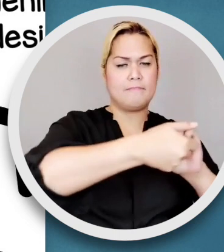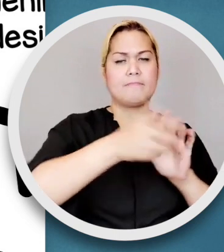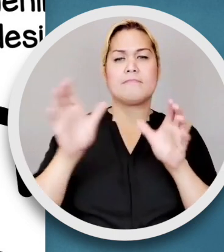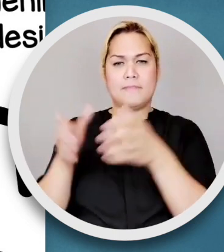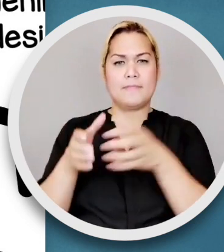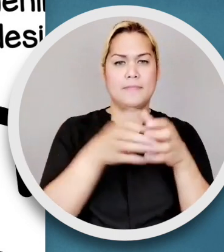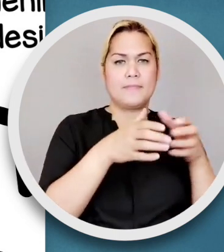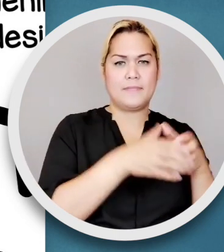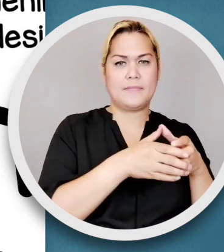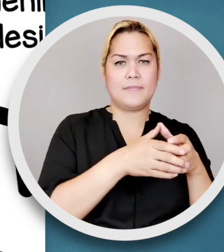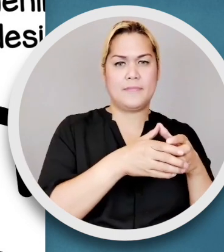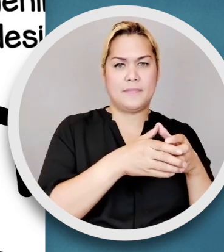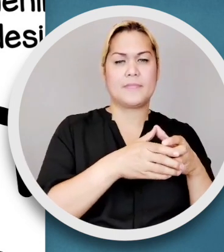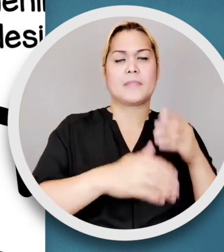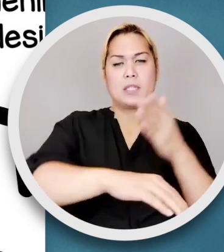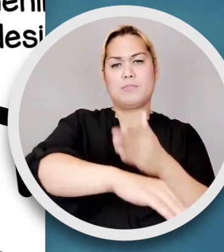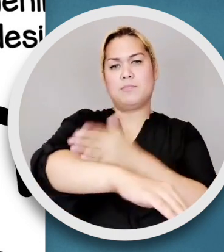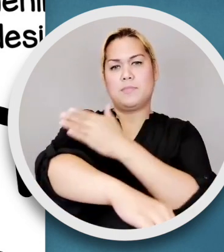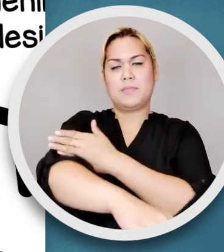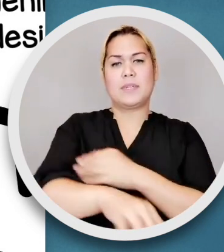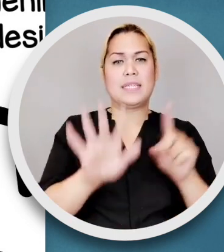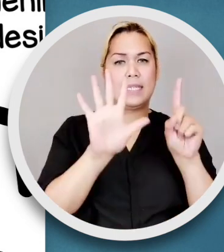6. Capturing GESI progress and results.